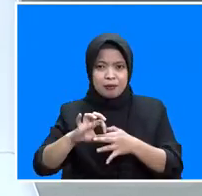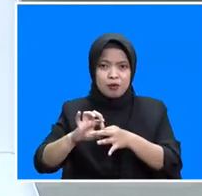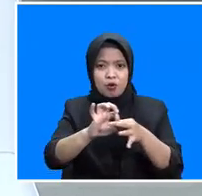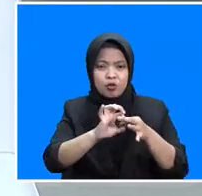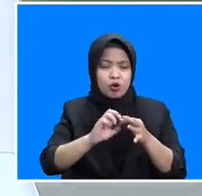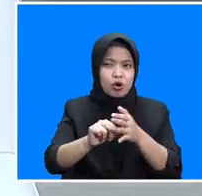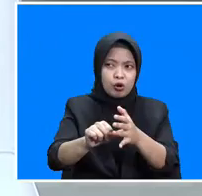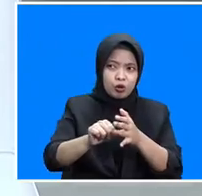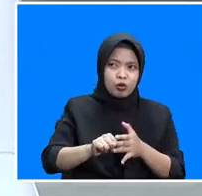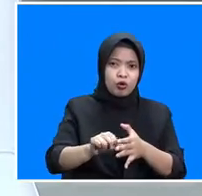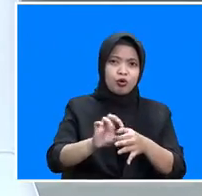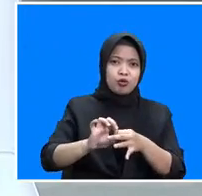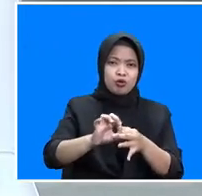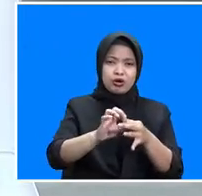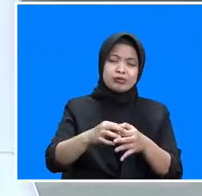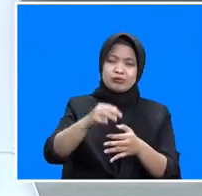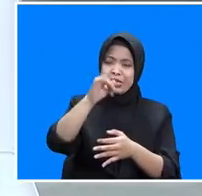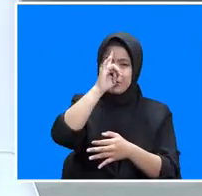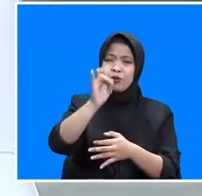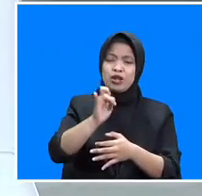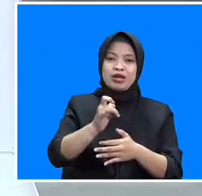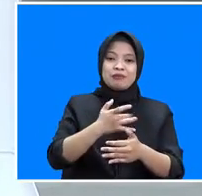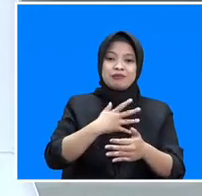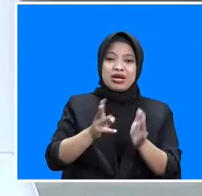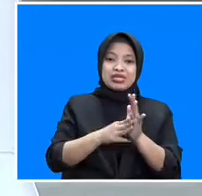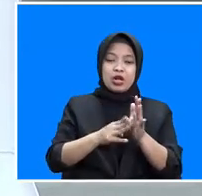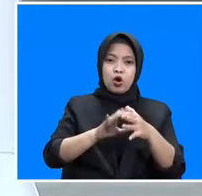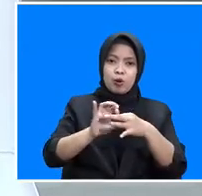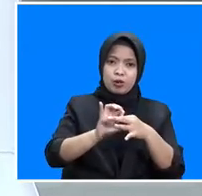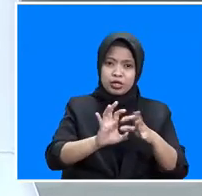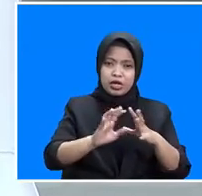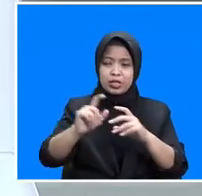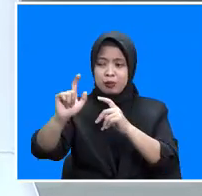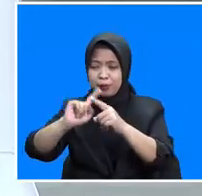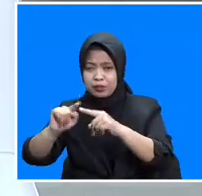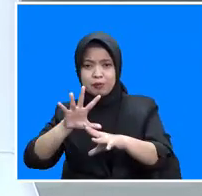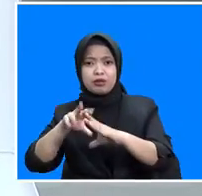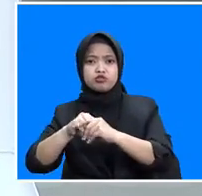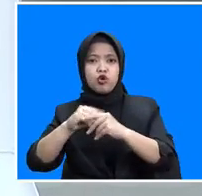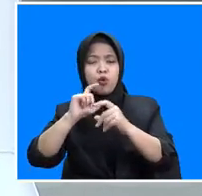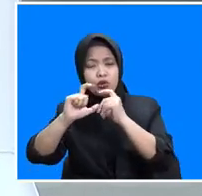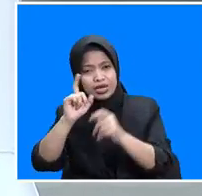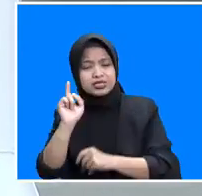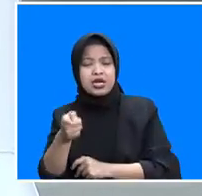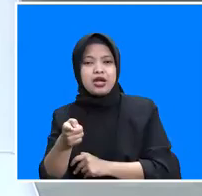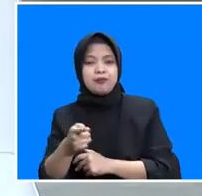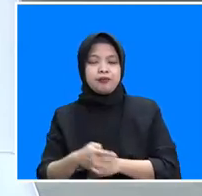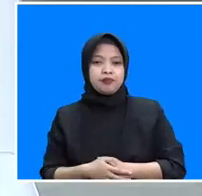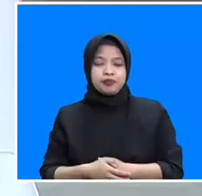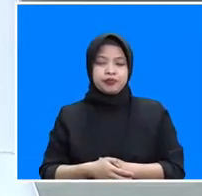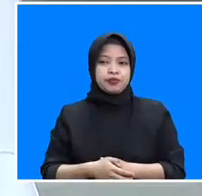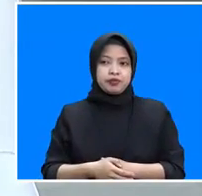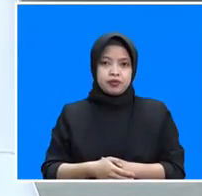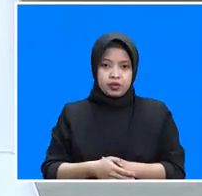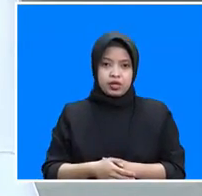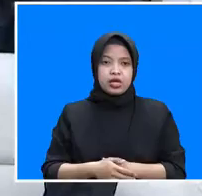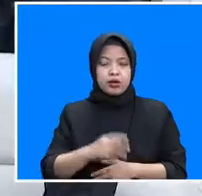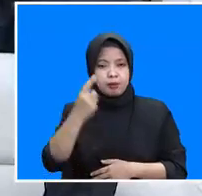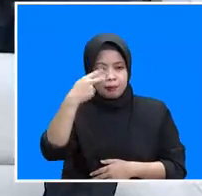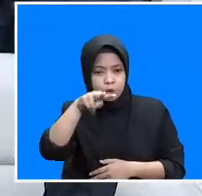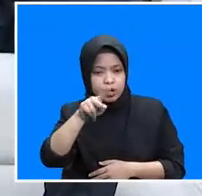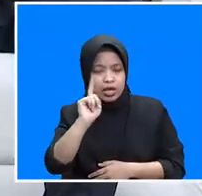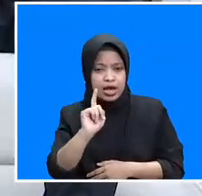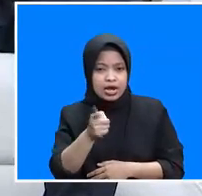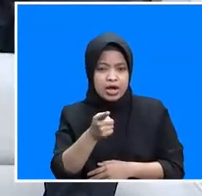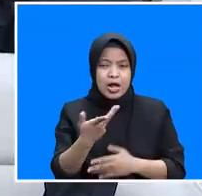about collaboration, and also the communication is also there, but there is a sense of the empathy and social